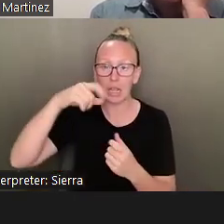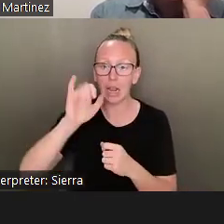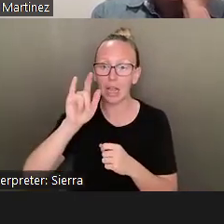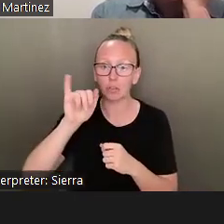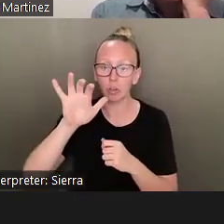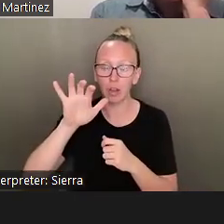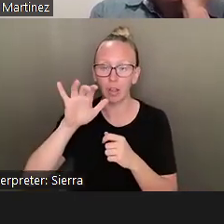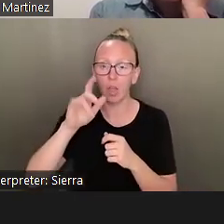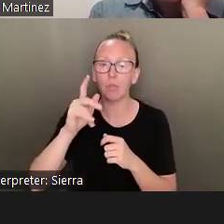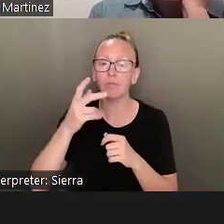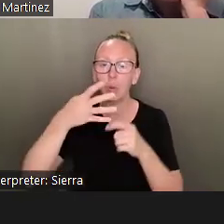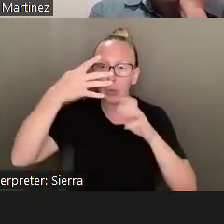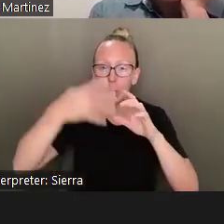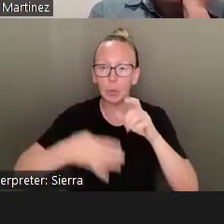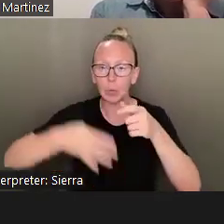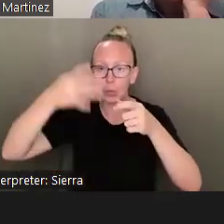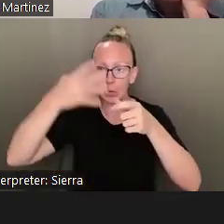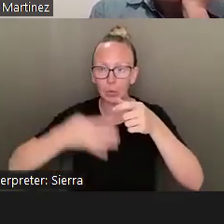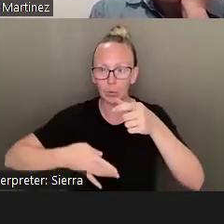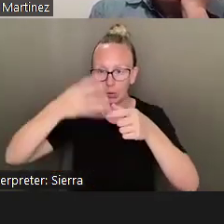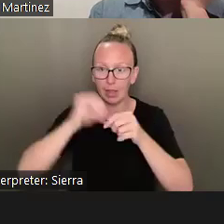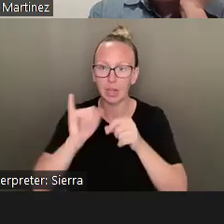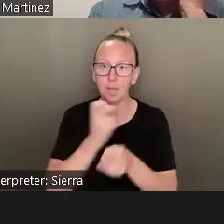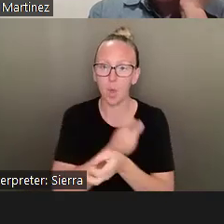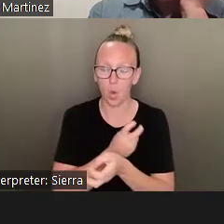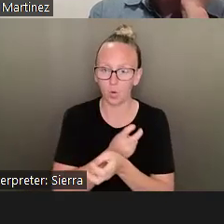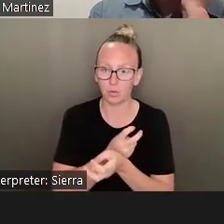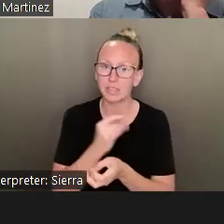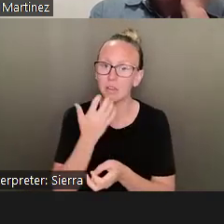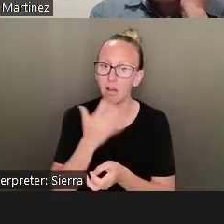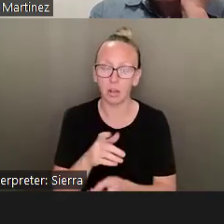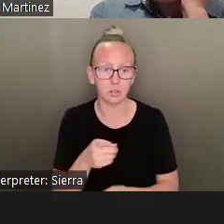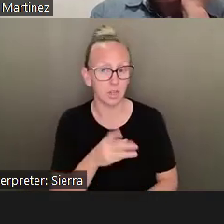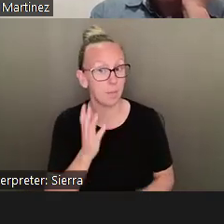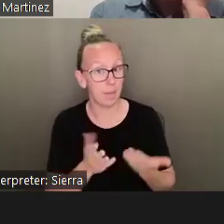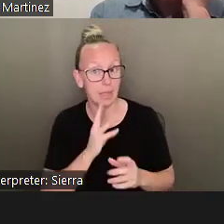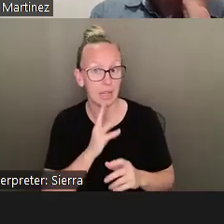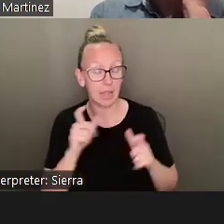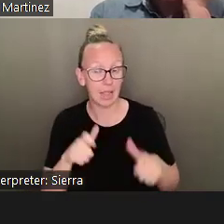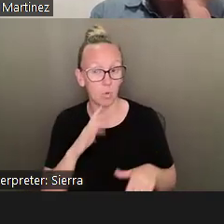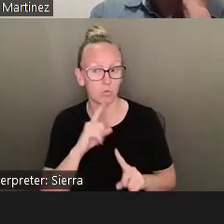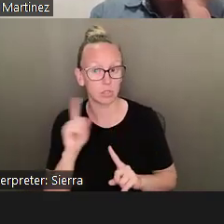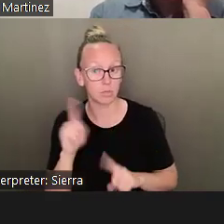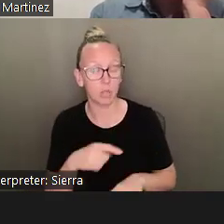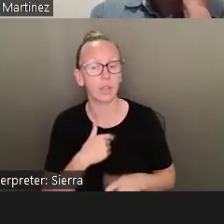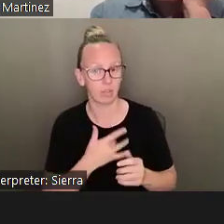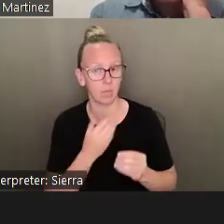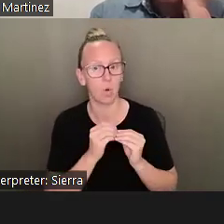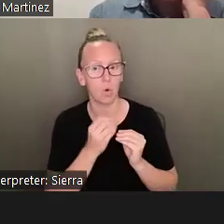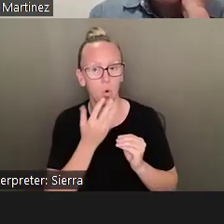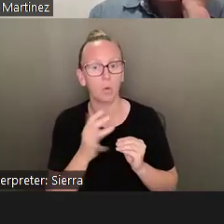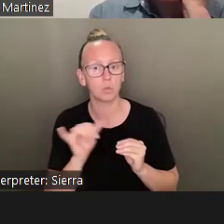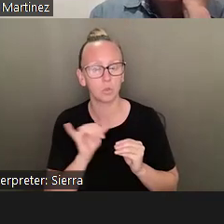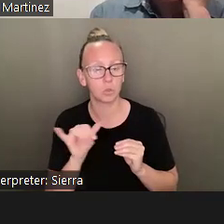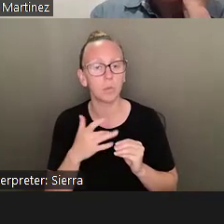and hot. And the lake might say, I'm getting warmer too. My heart is cold and deep within. I